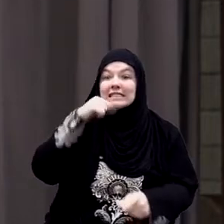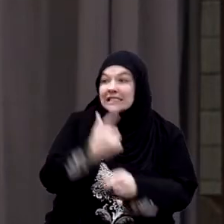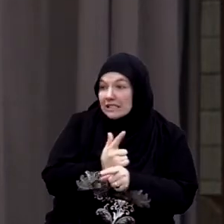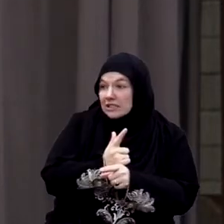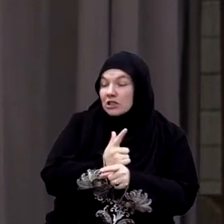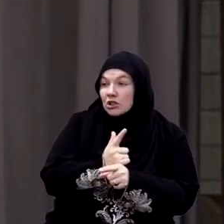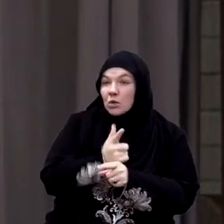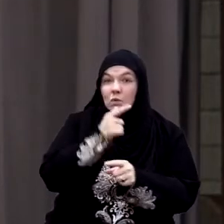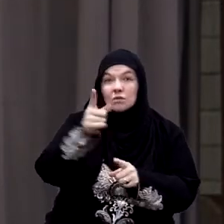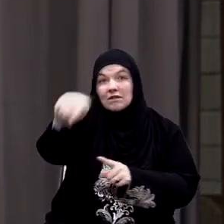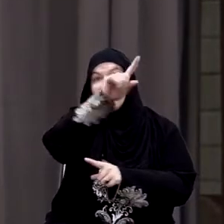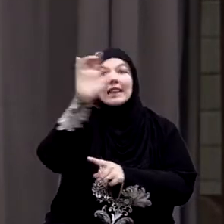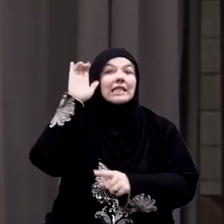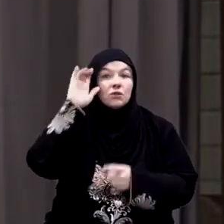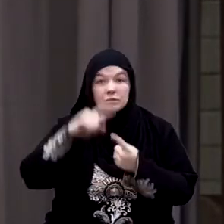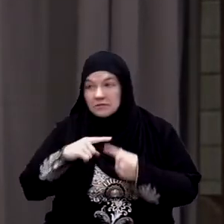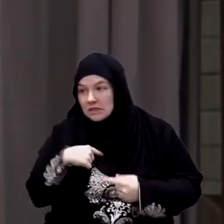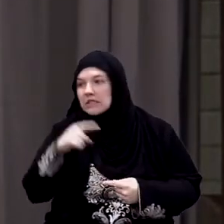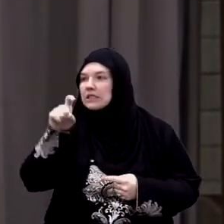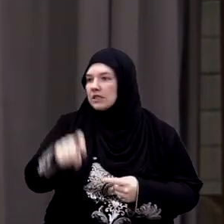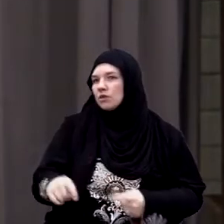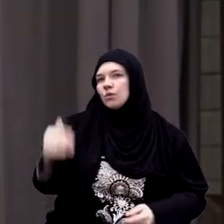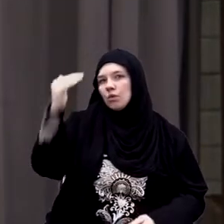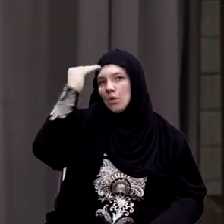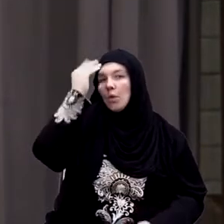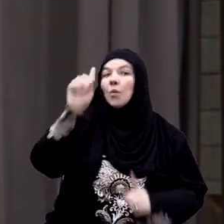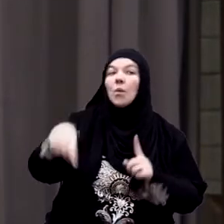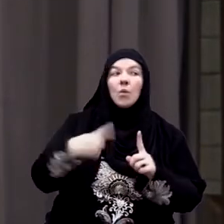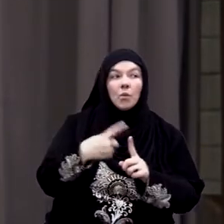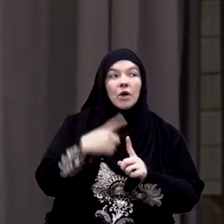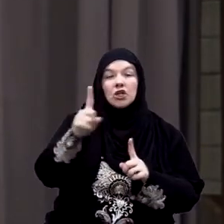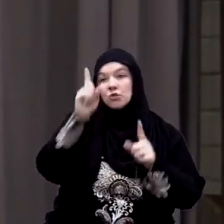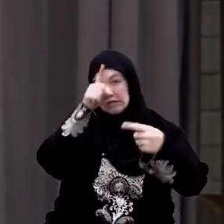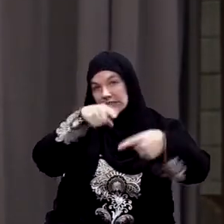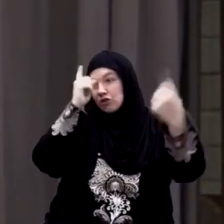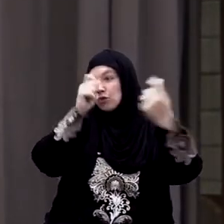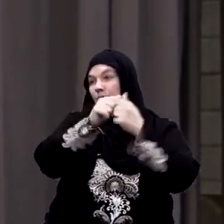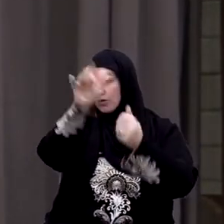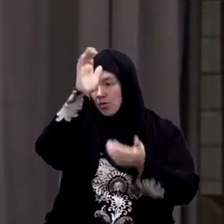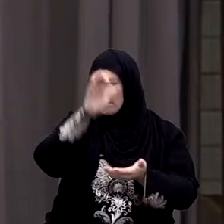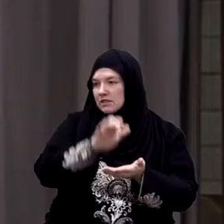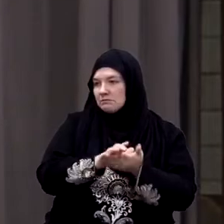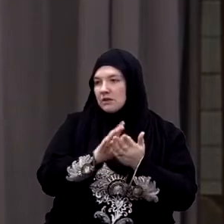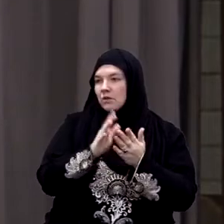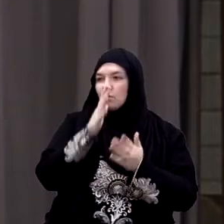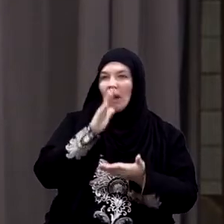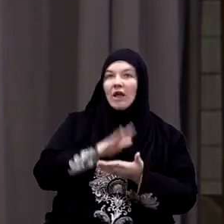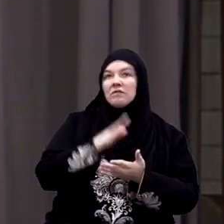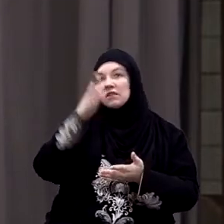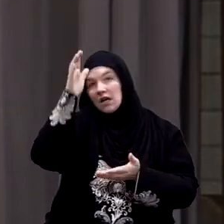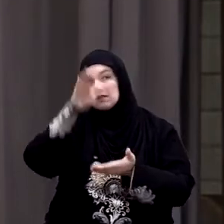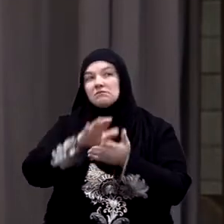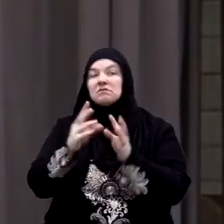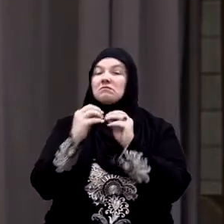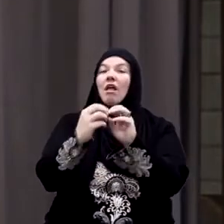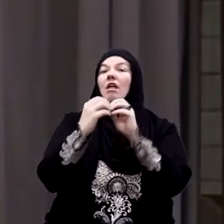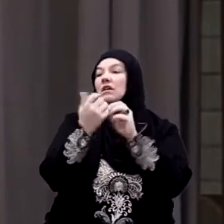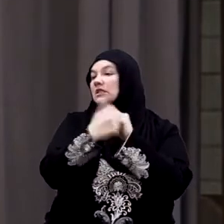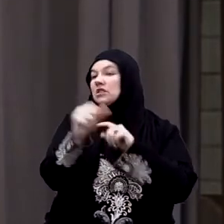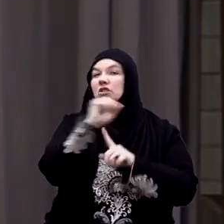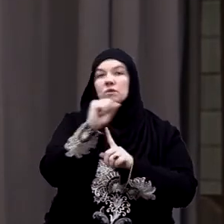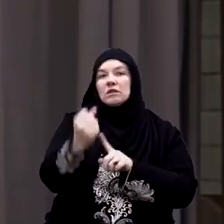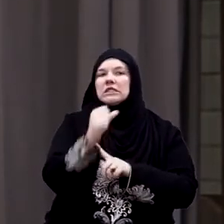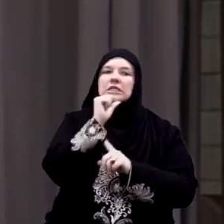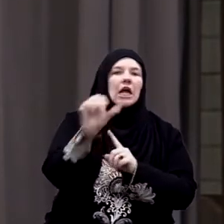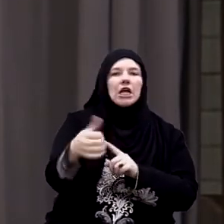are listening to me, they need to know, when you disagree with your husband over any matter, not